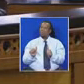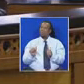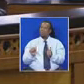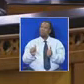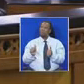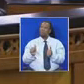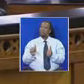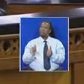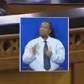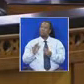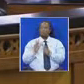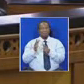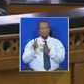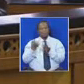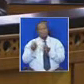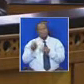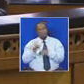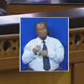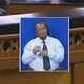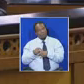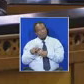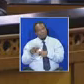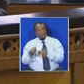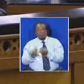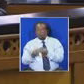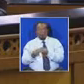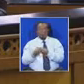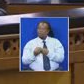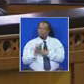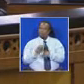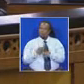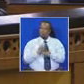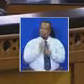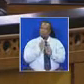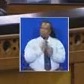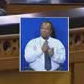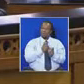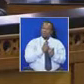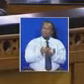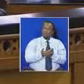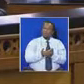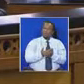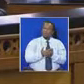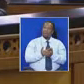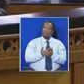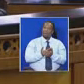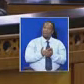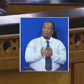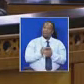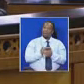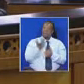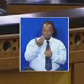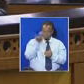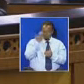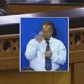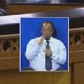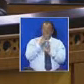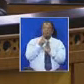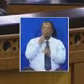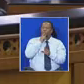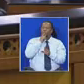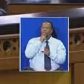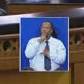weapons of choice in this style of terror are well known to us in South Africa. For instance, by appropriating and dividing revenue to